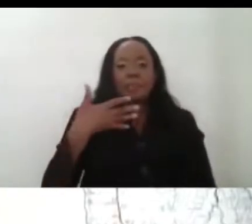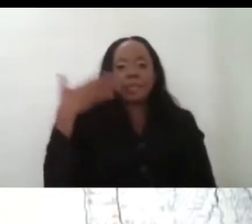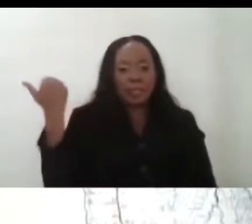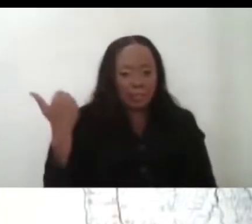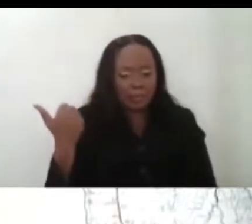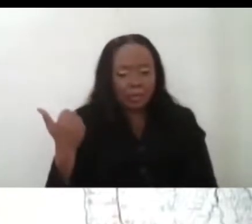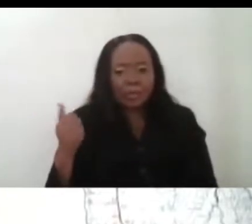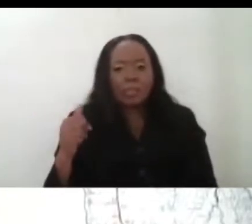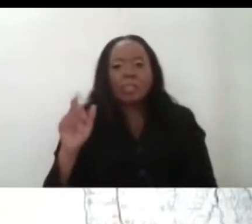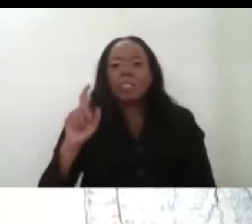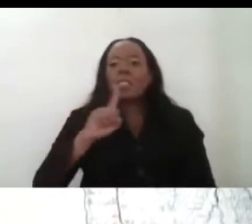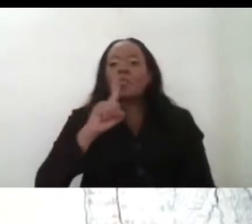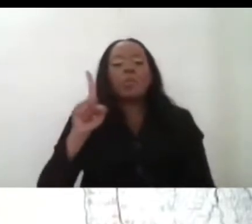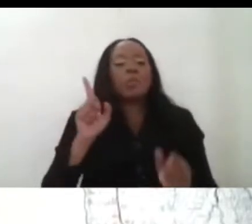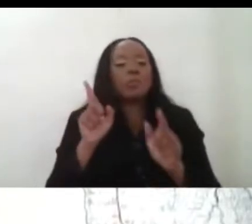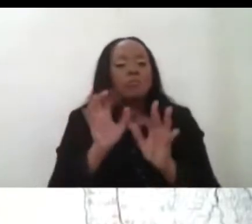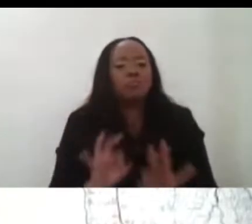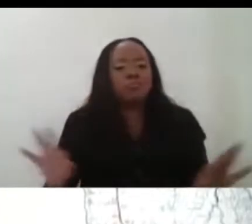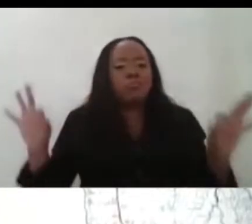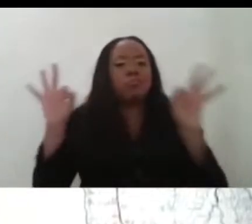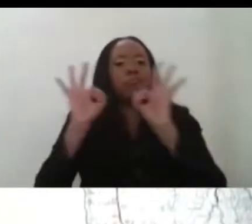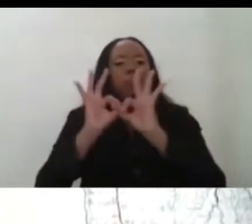us. So